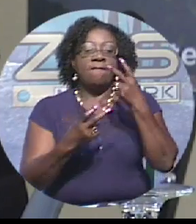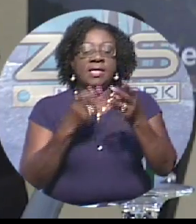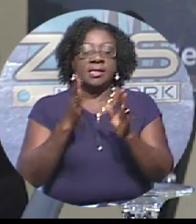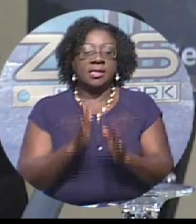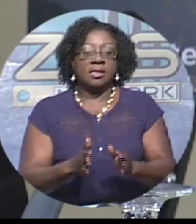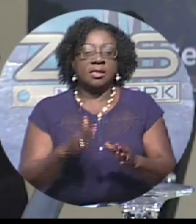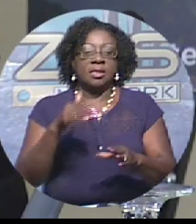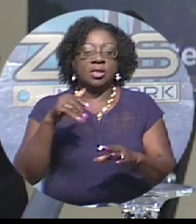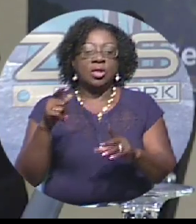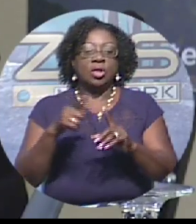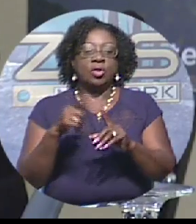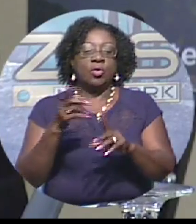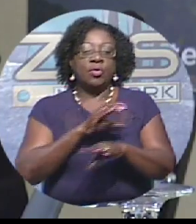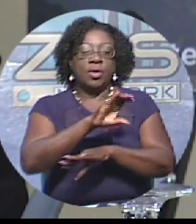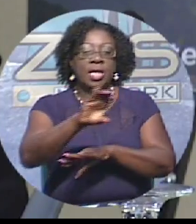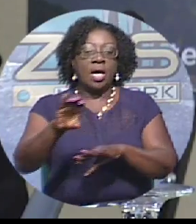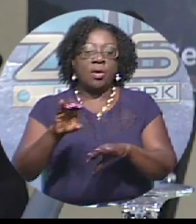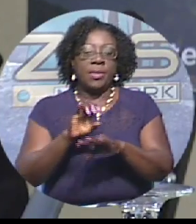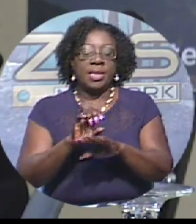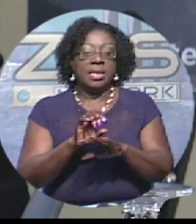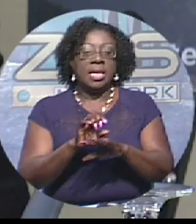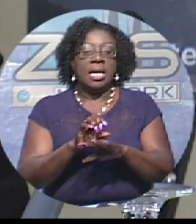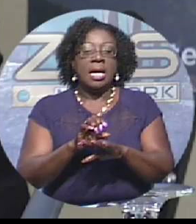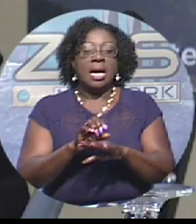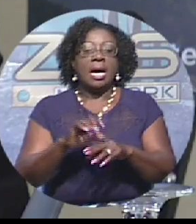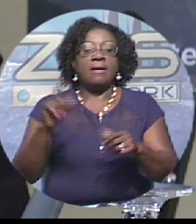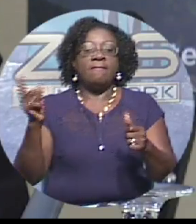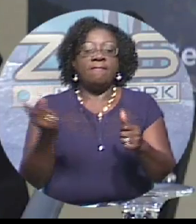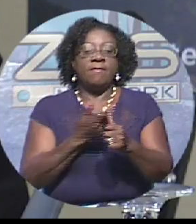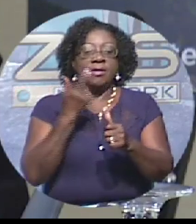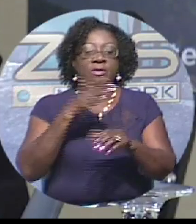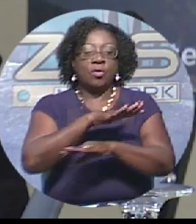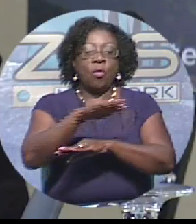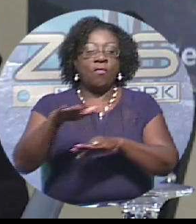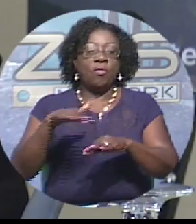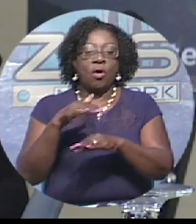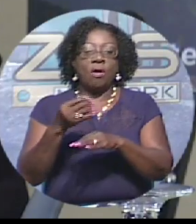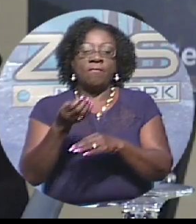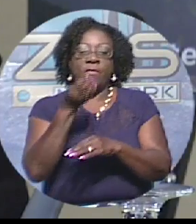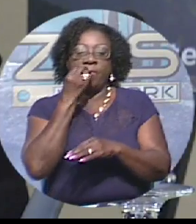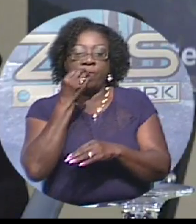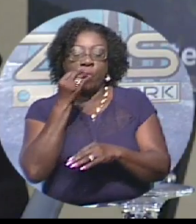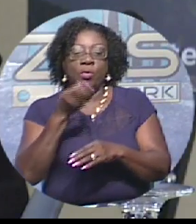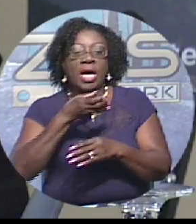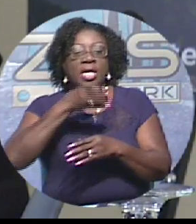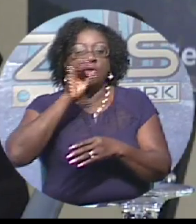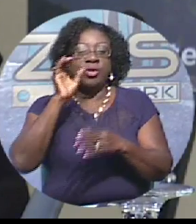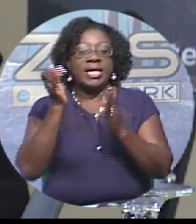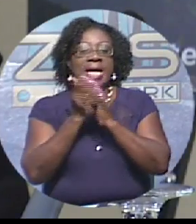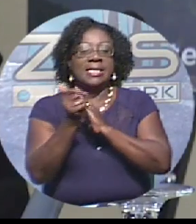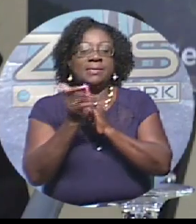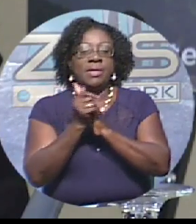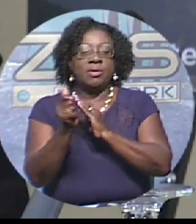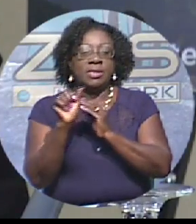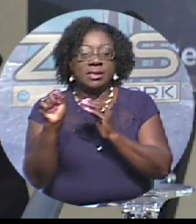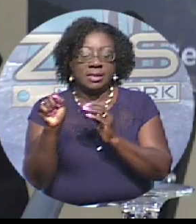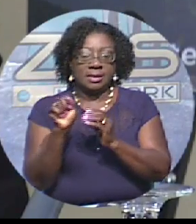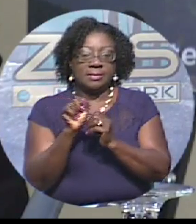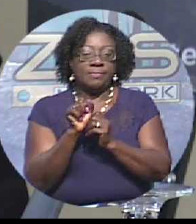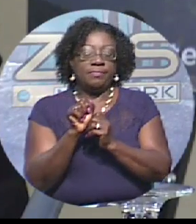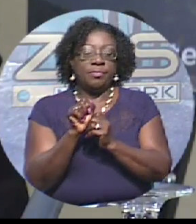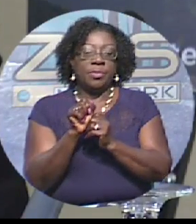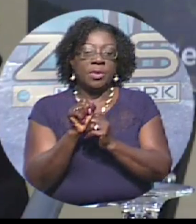English-speaking Caribbean, and ranks first overall for food and drink experiences.